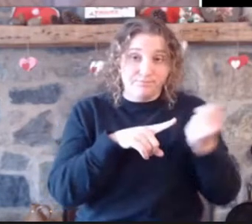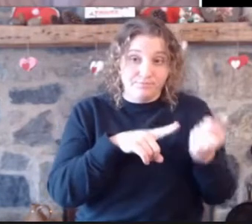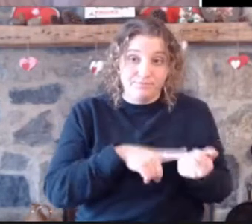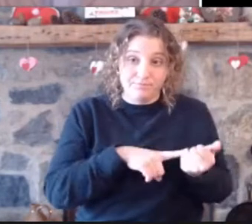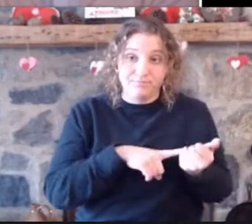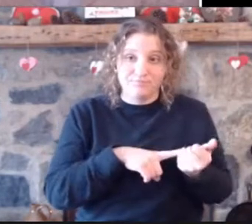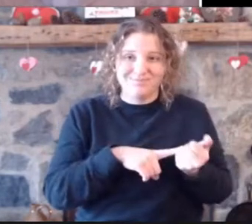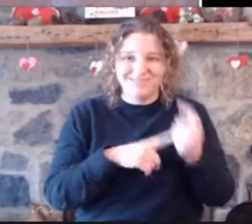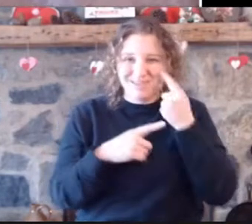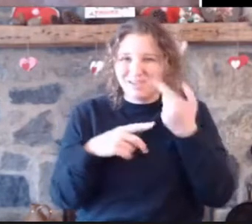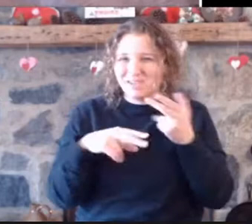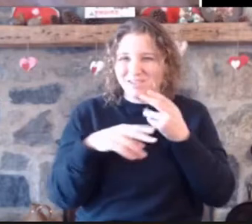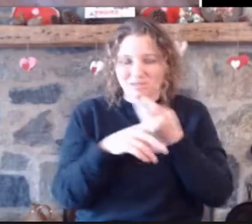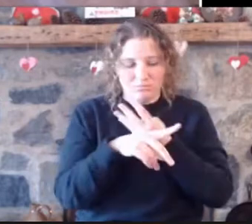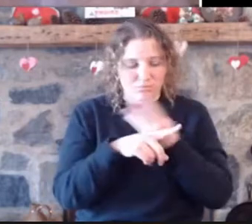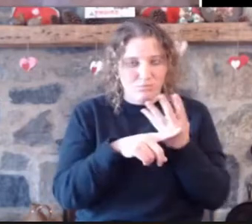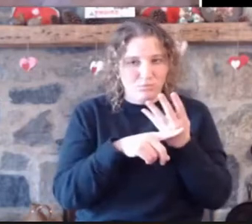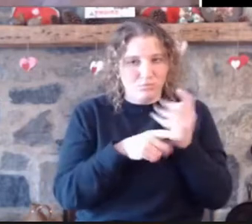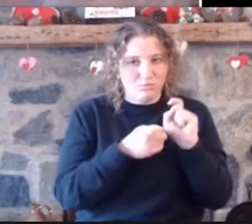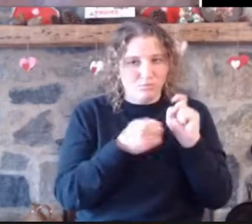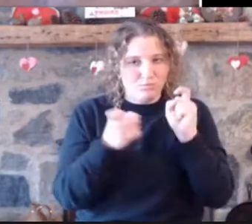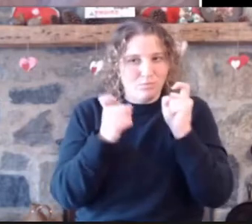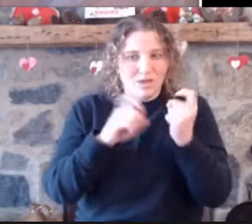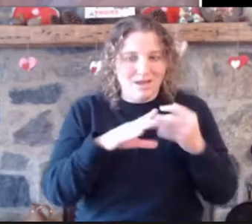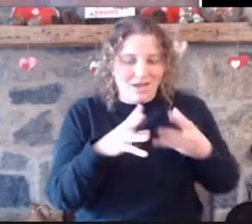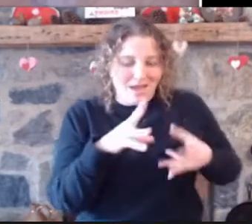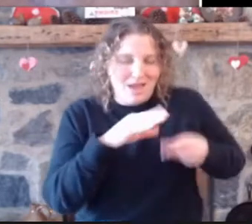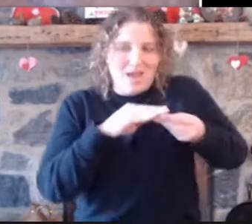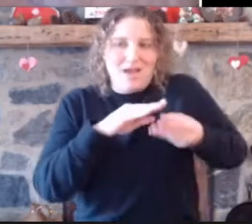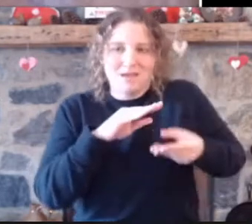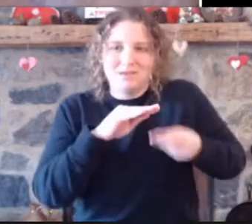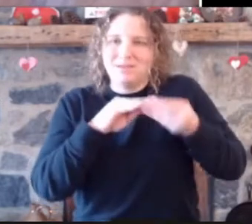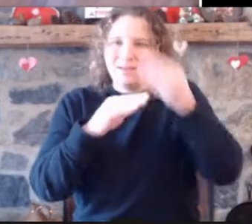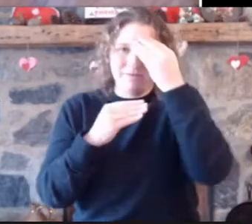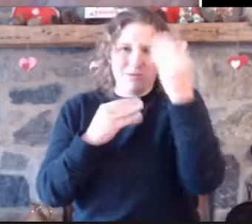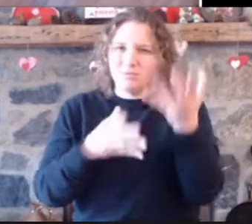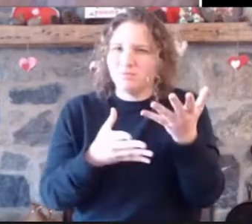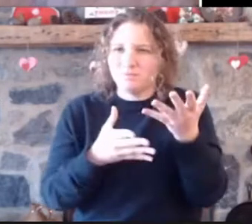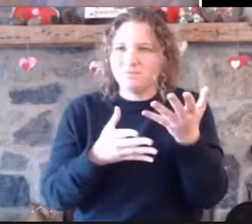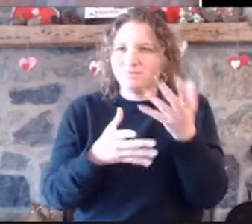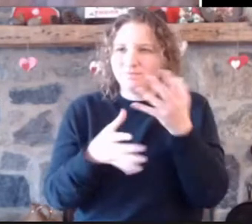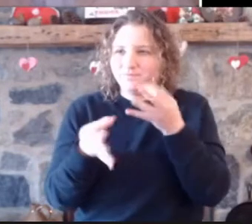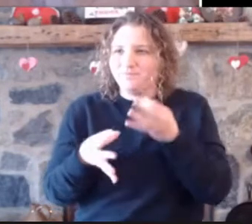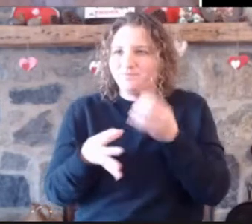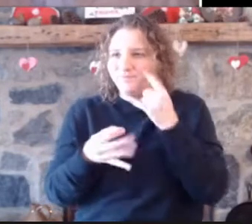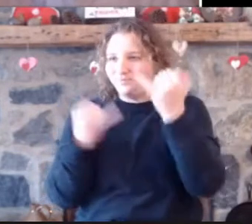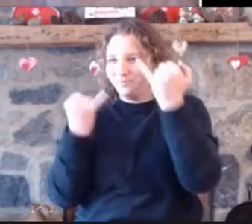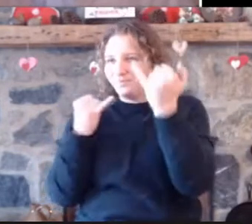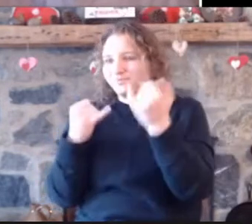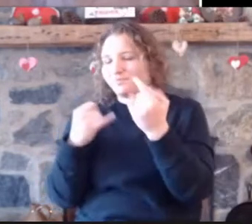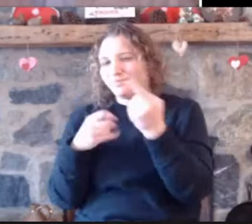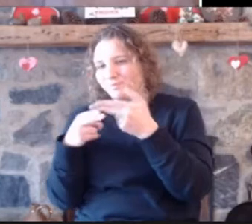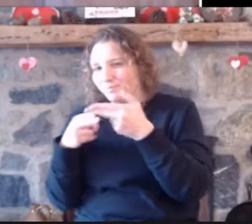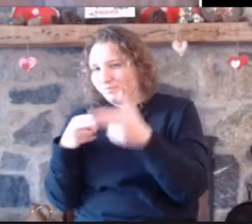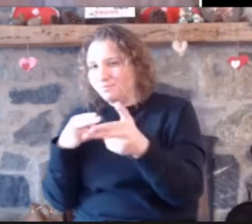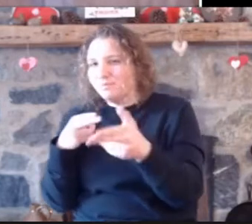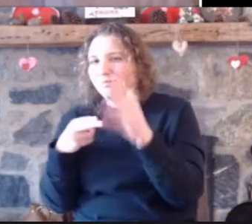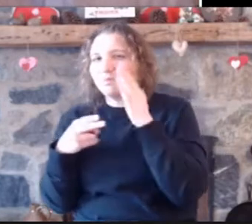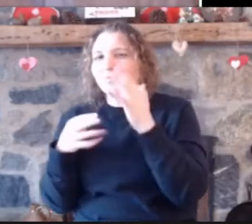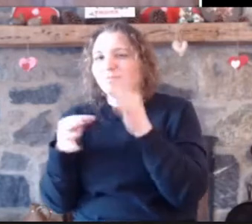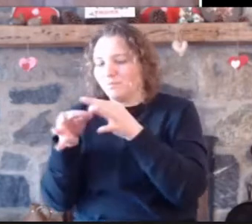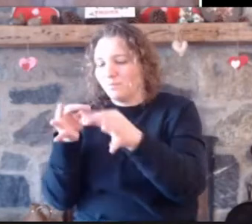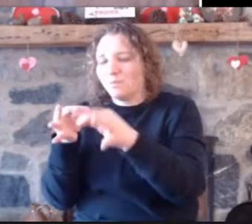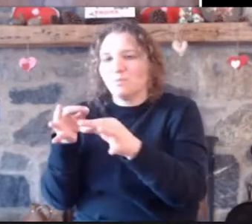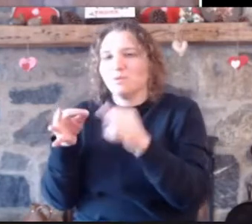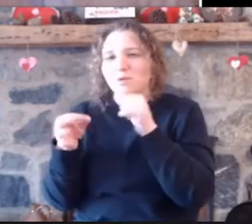adding information, which I'll point out to you as we go through. So the idea is this, something very simple, which we know no longer is simple, would